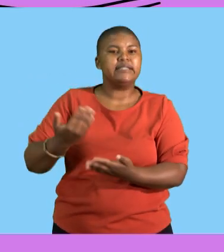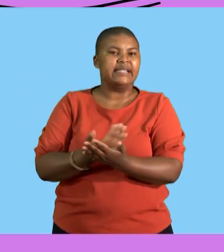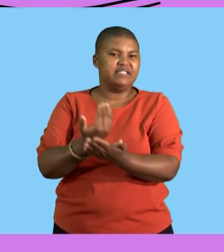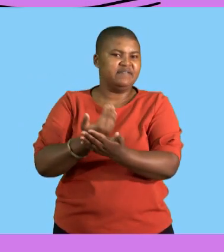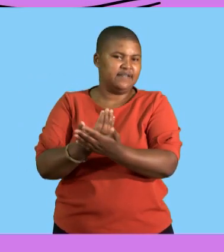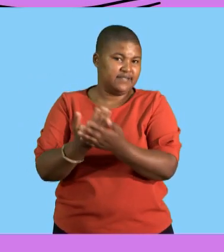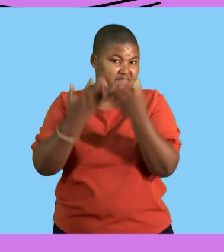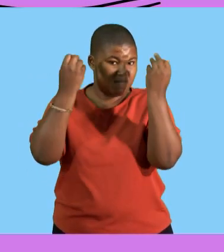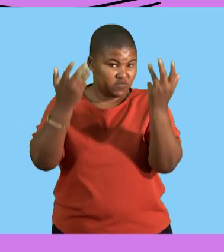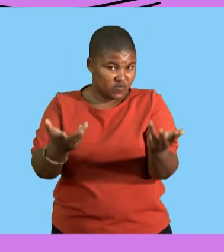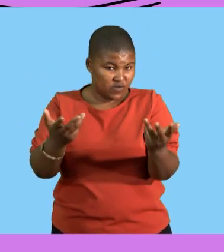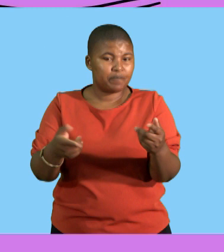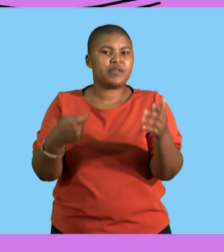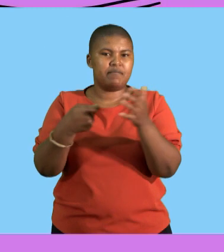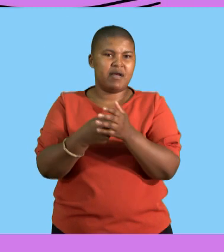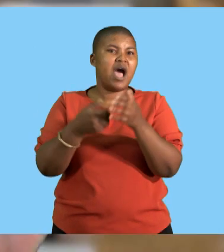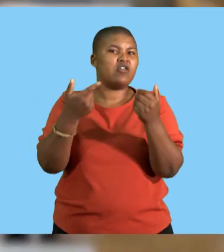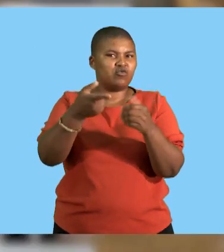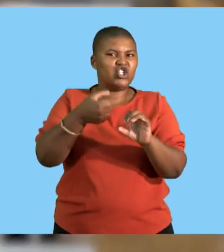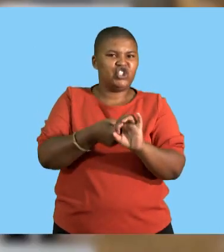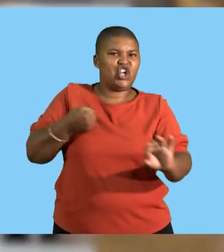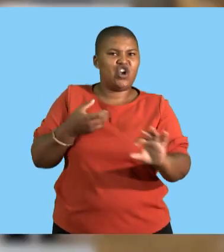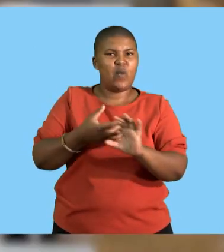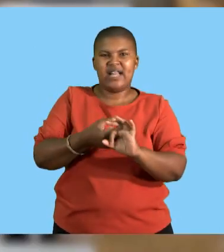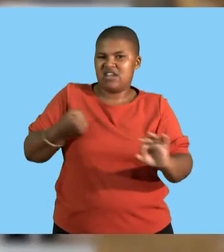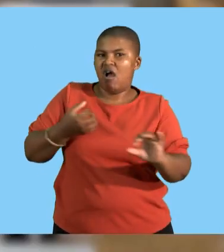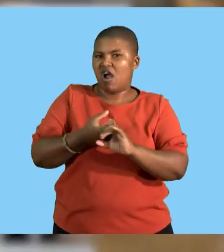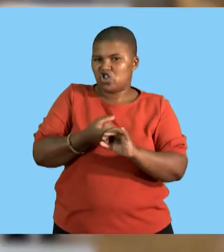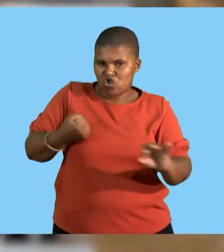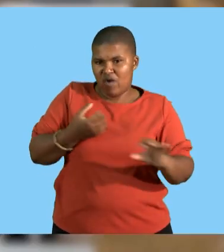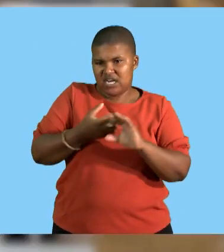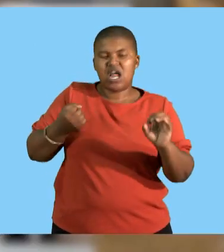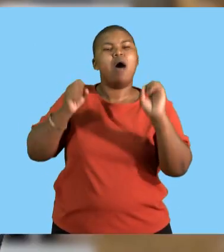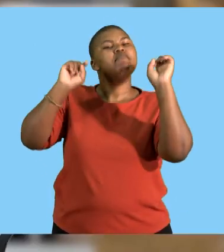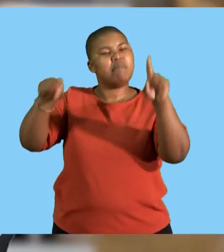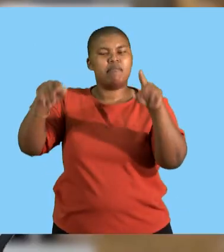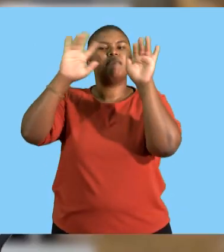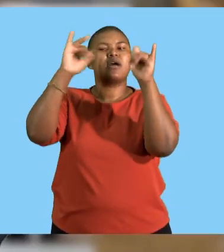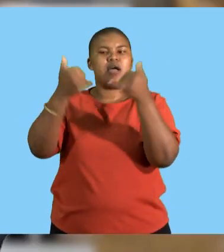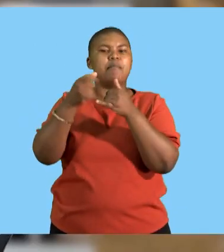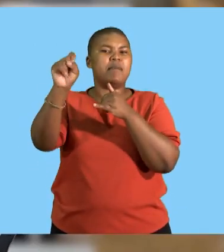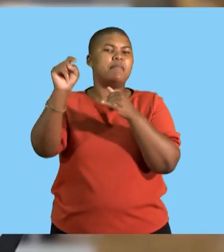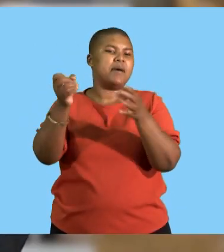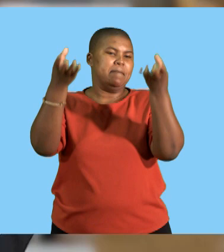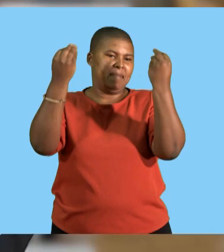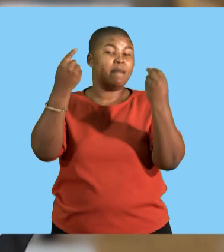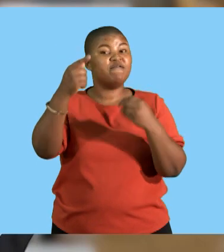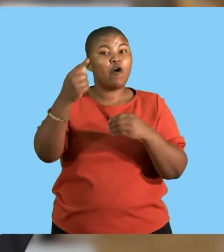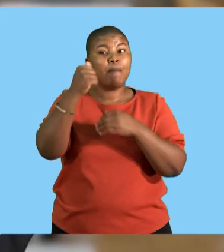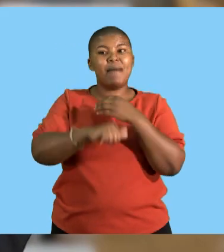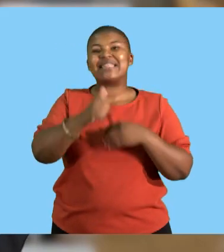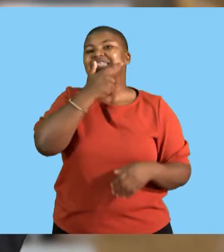to buy these generators at the end of the year, of which it will be a month of December. Anything relevant will